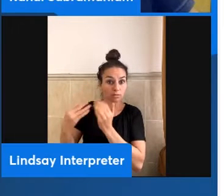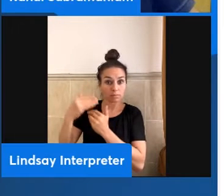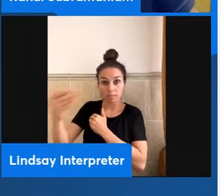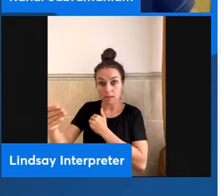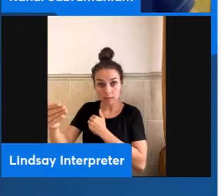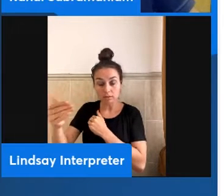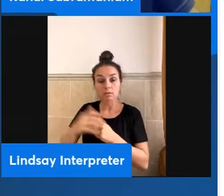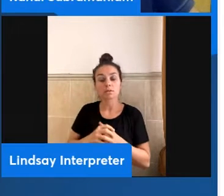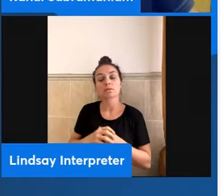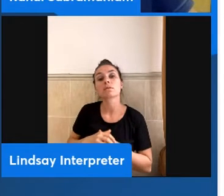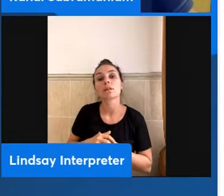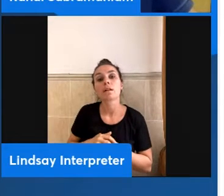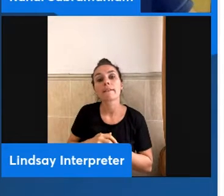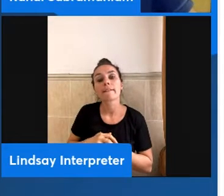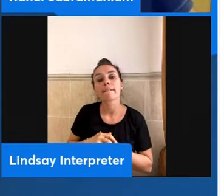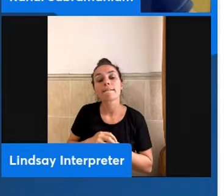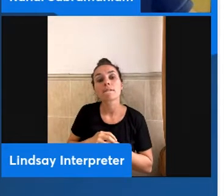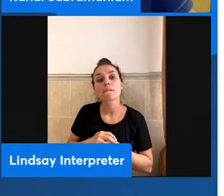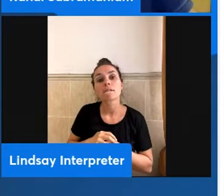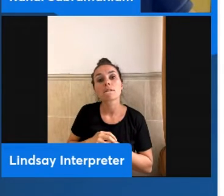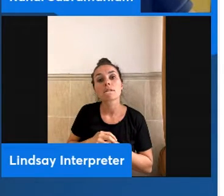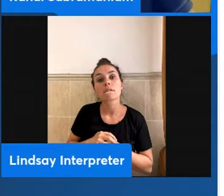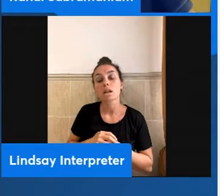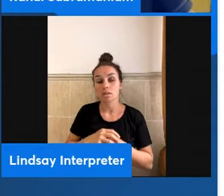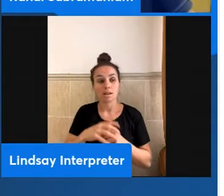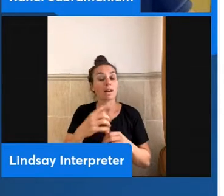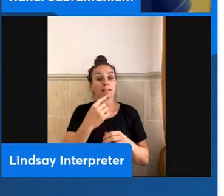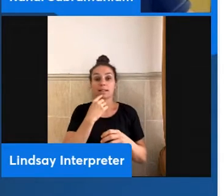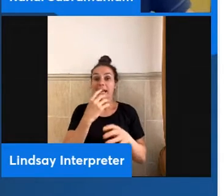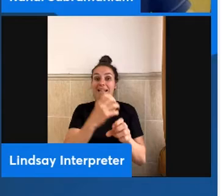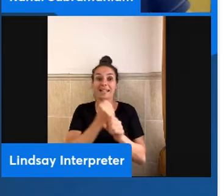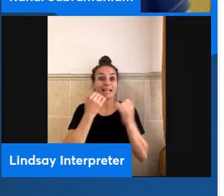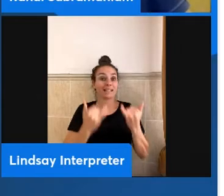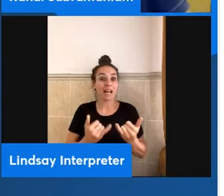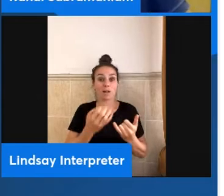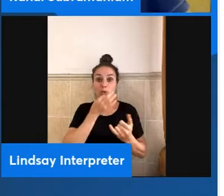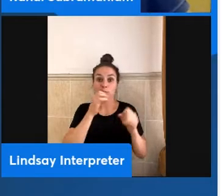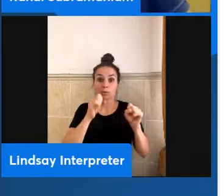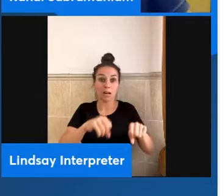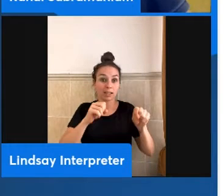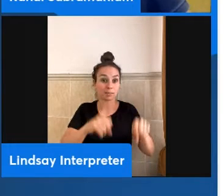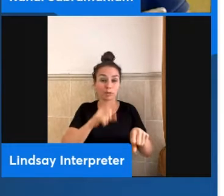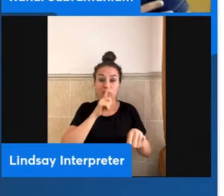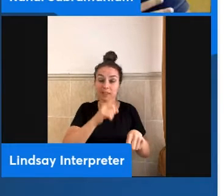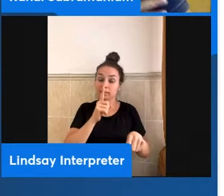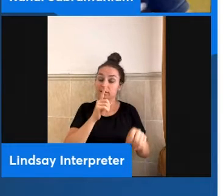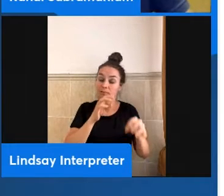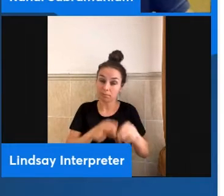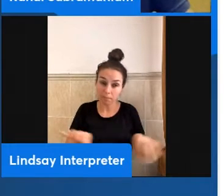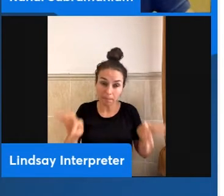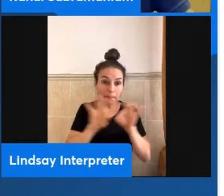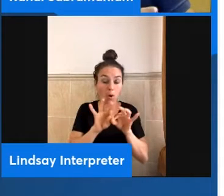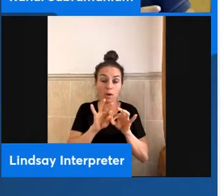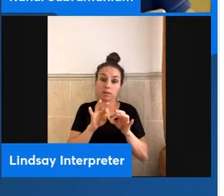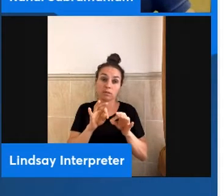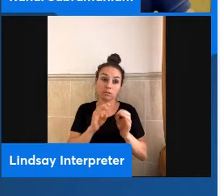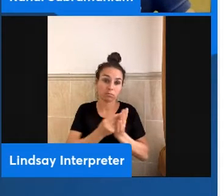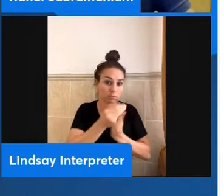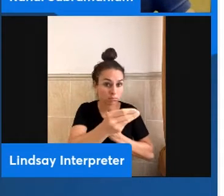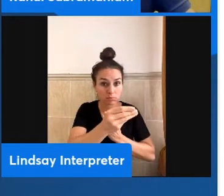just say get on ARM as quickly as possible. This is the bet you want to make. Like I said before,